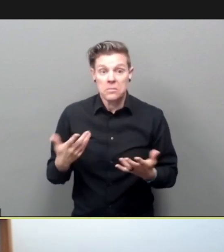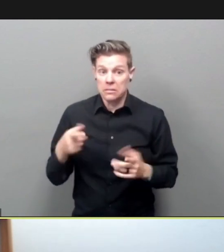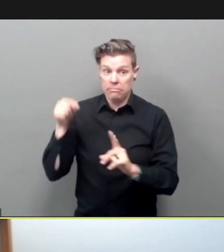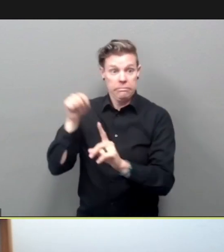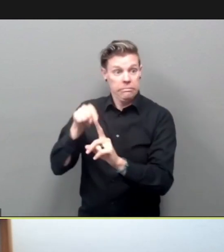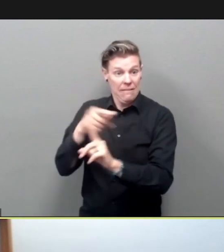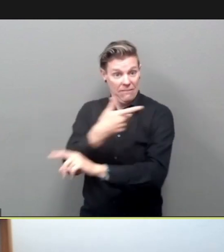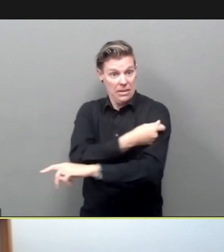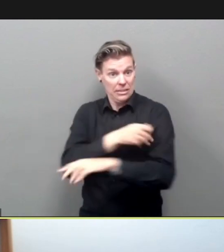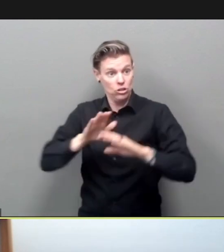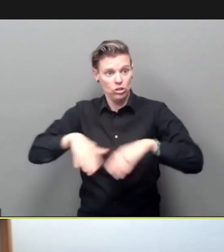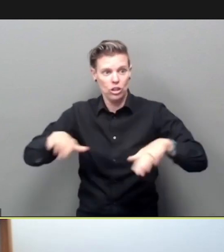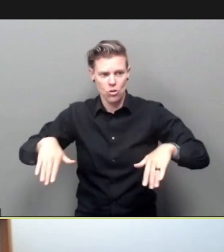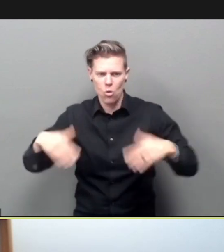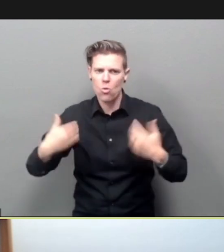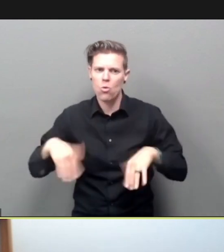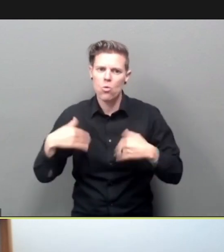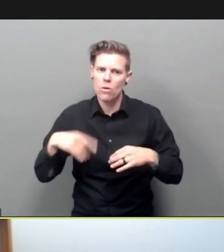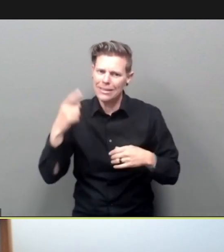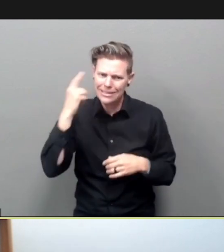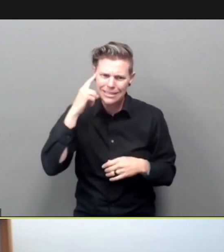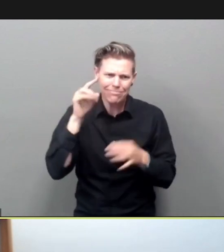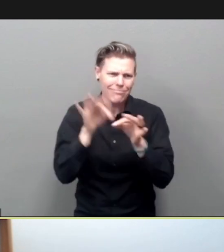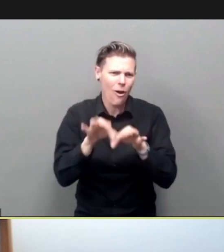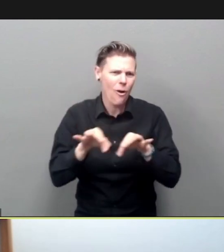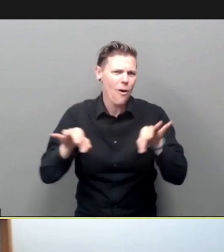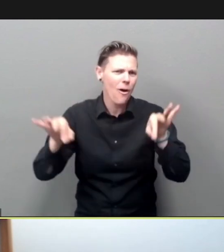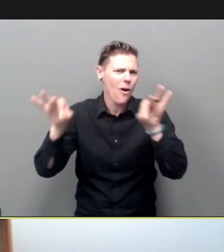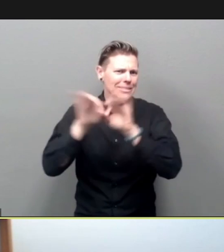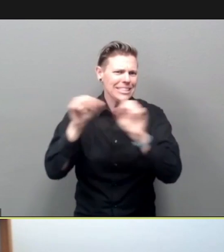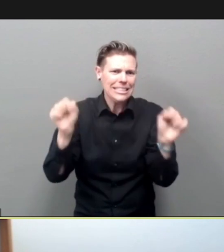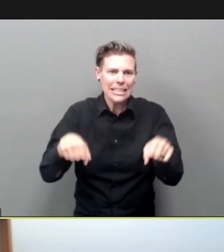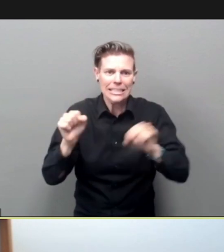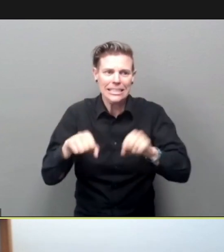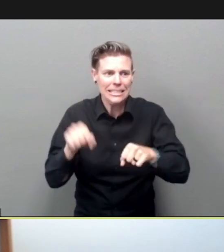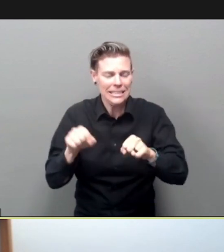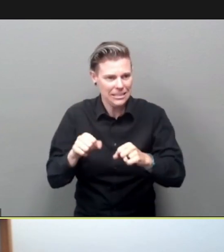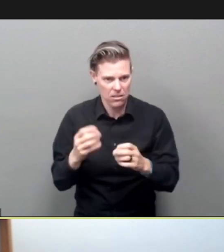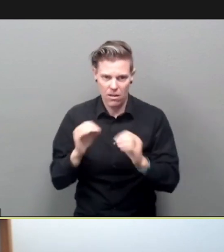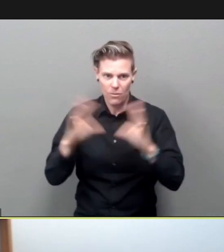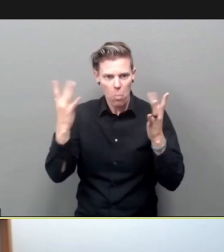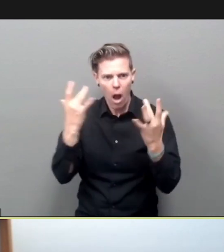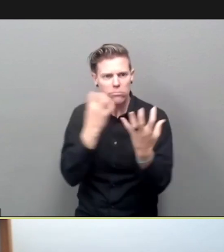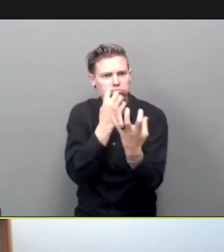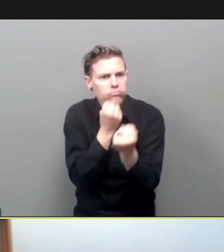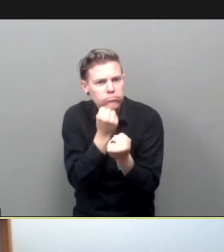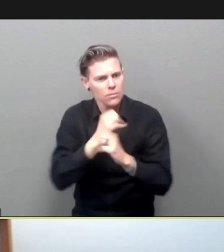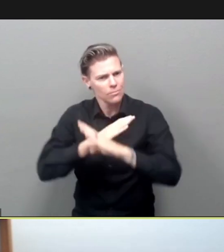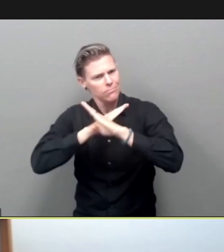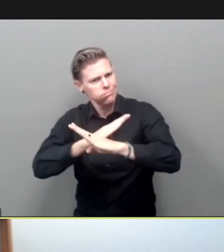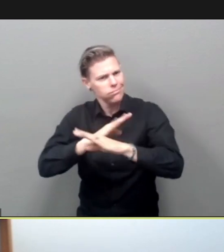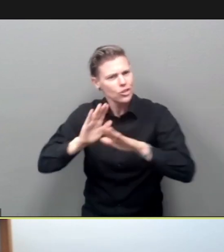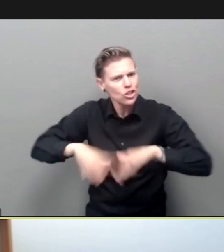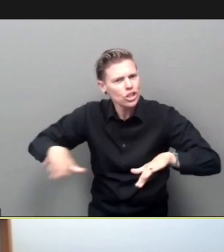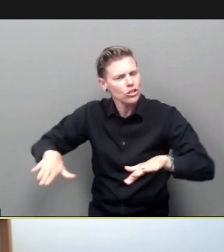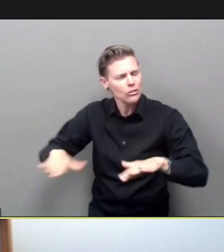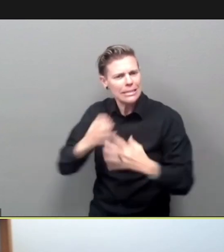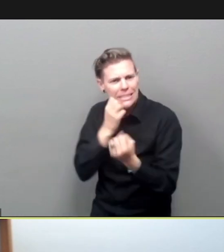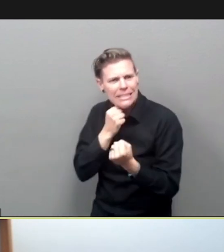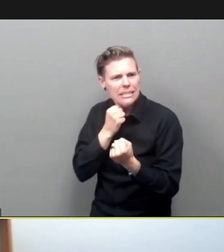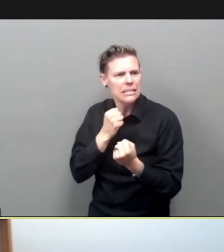really important, not only to protect their personal health, but as Dr.